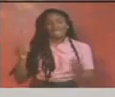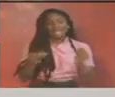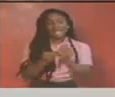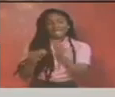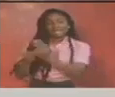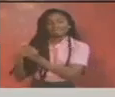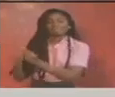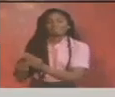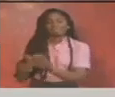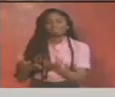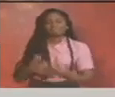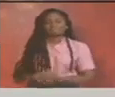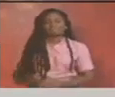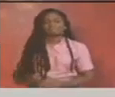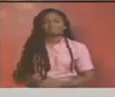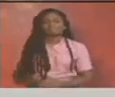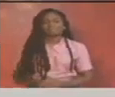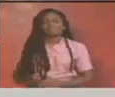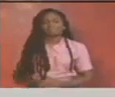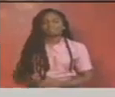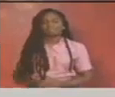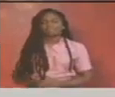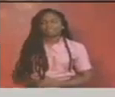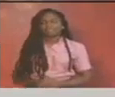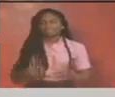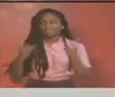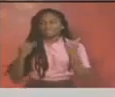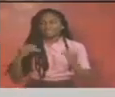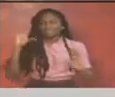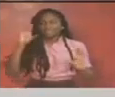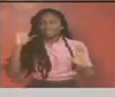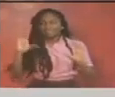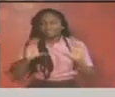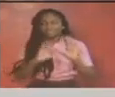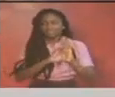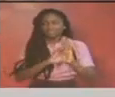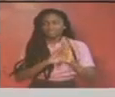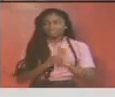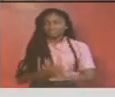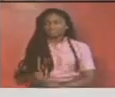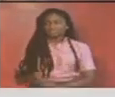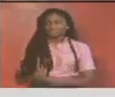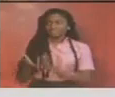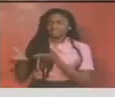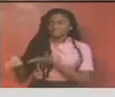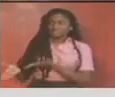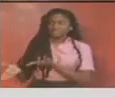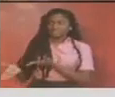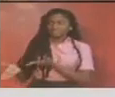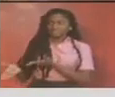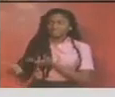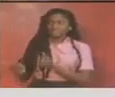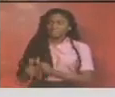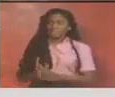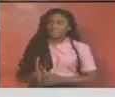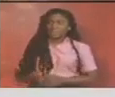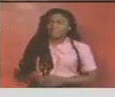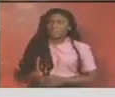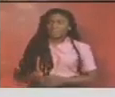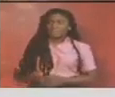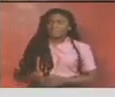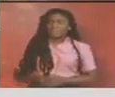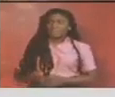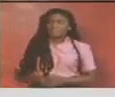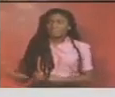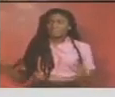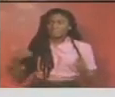With regards to our, if I could have my first slide to go a little bit into the epidemiological update. So the update, again,